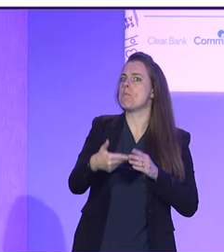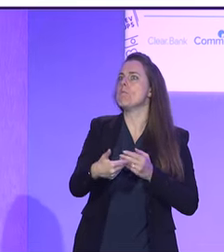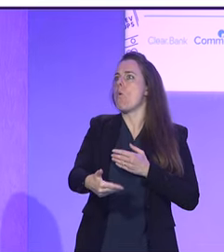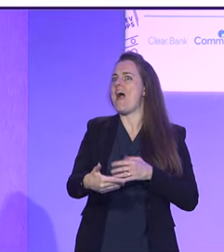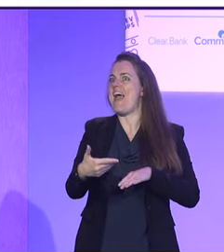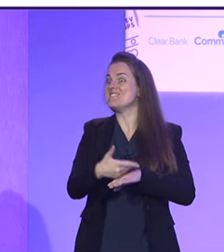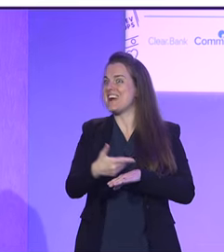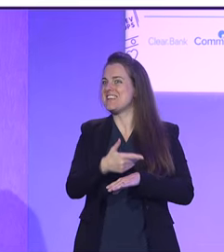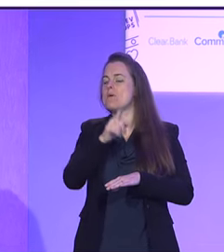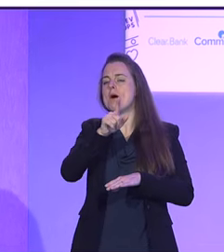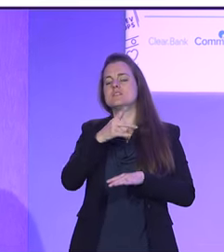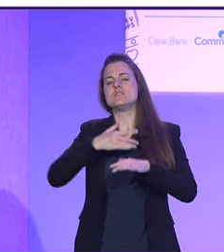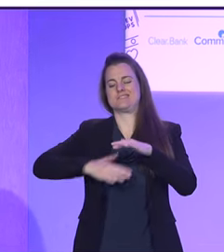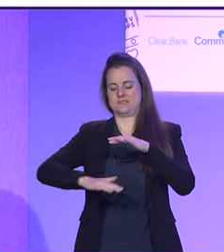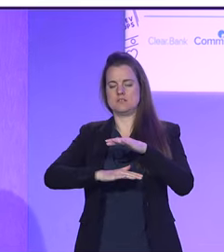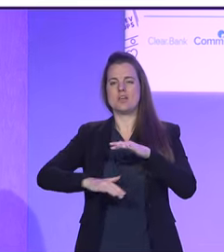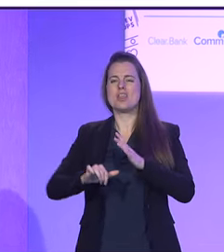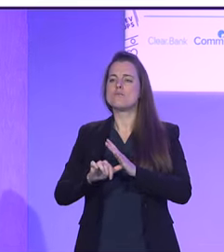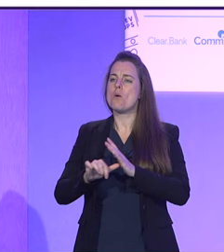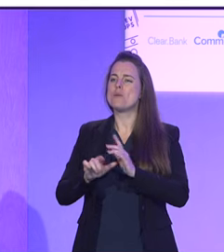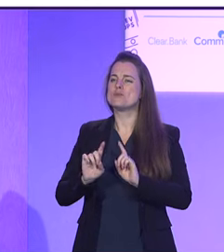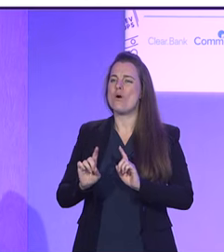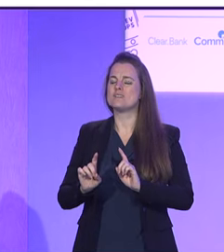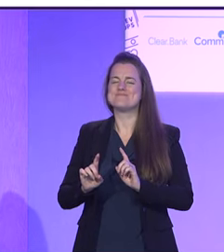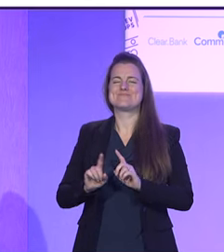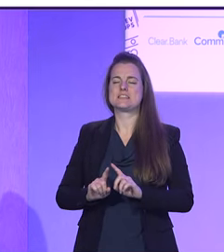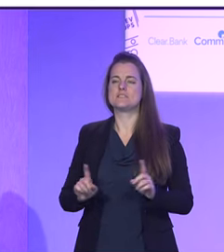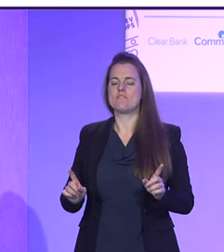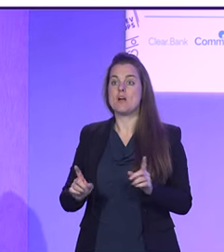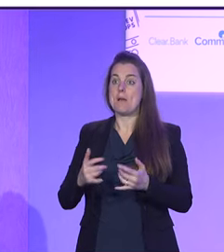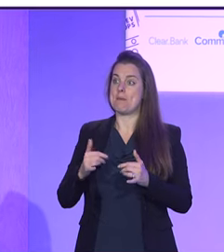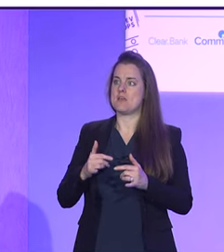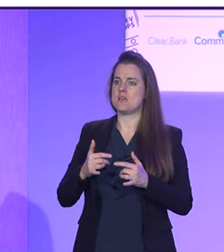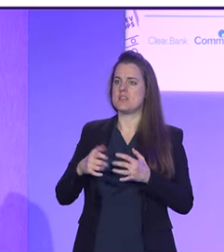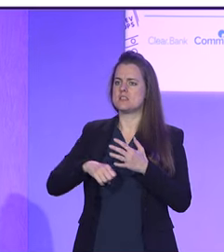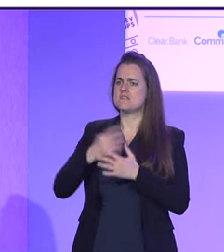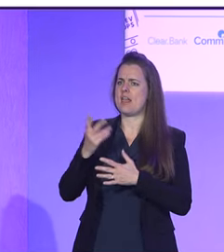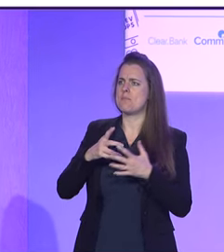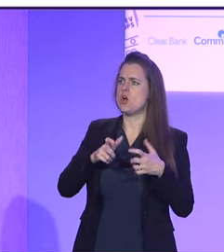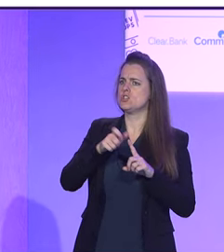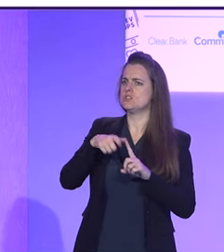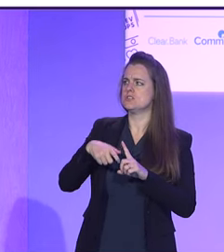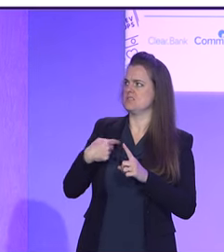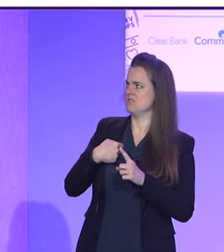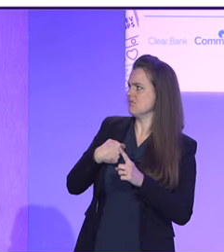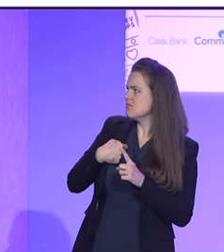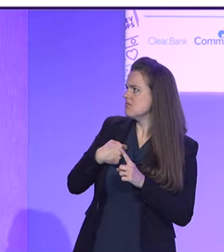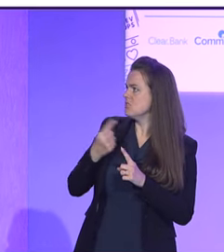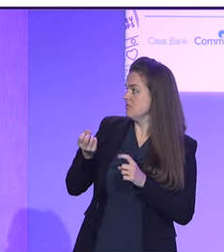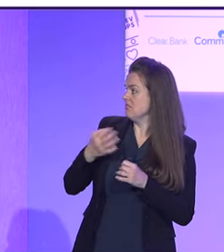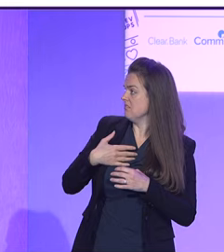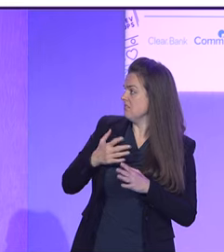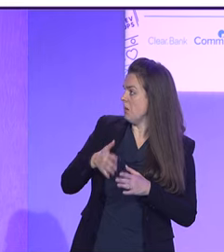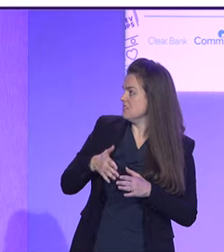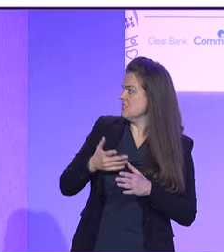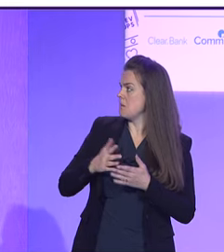might be completely different from that. Maybe developers don't feel empowered to make their own decisions, to, you know, like, choose the best way